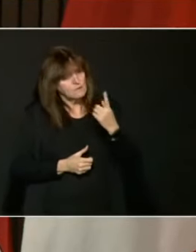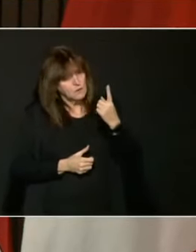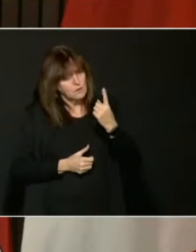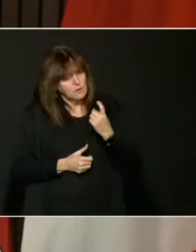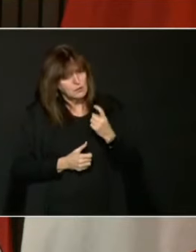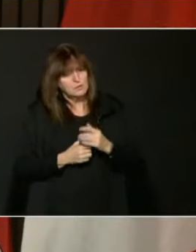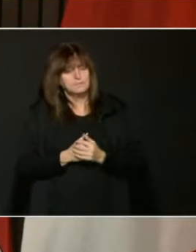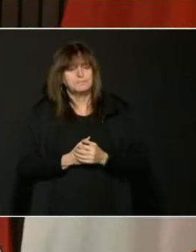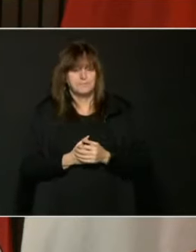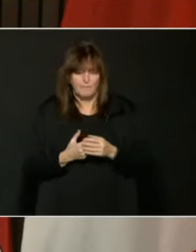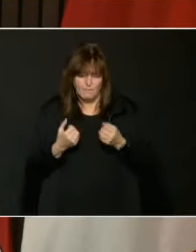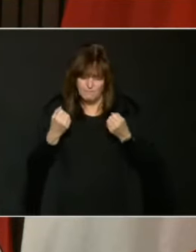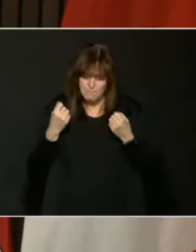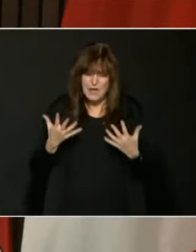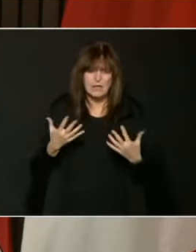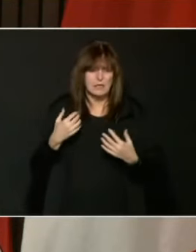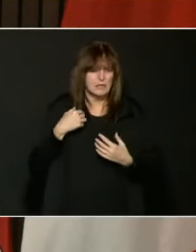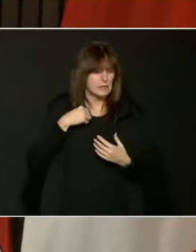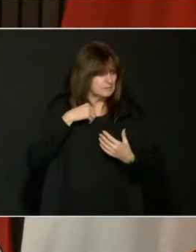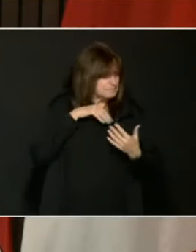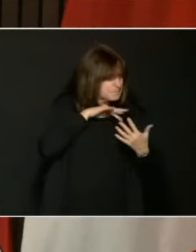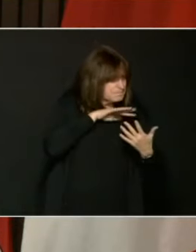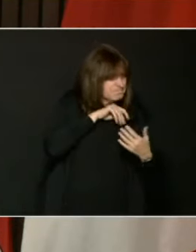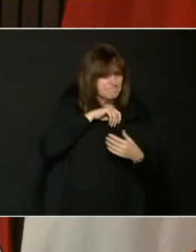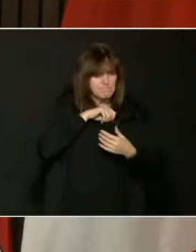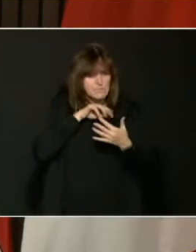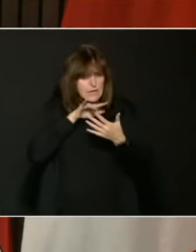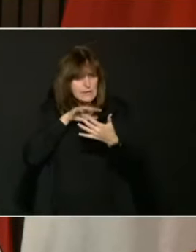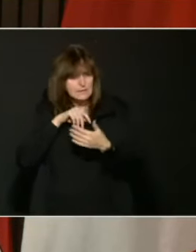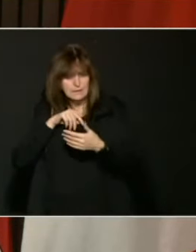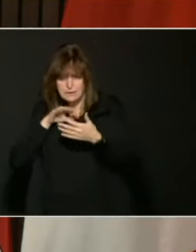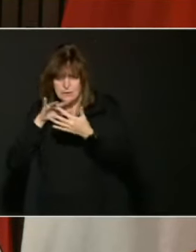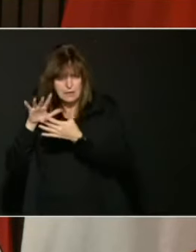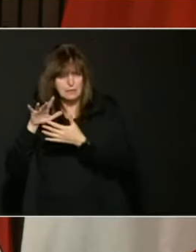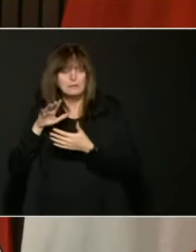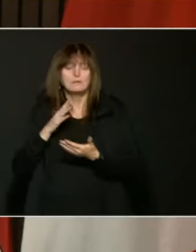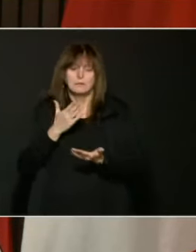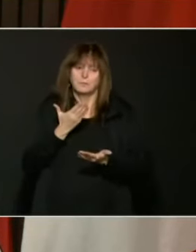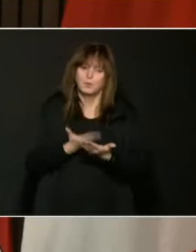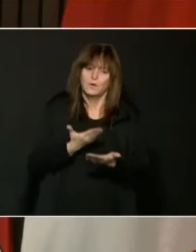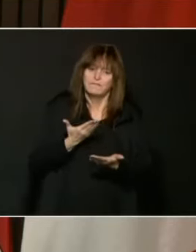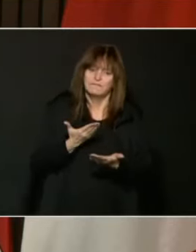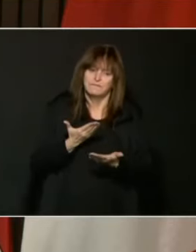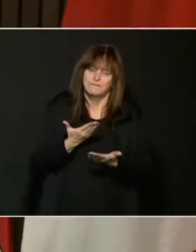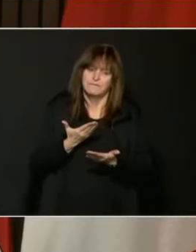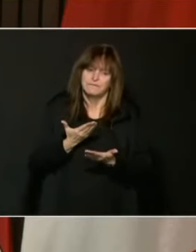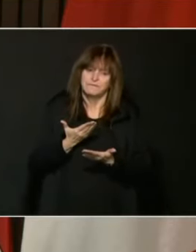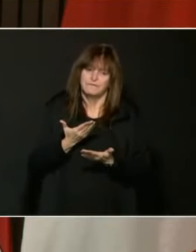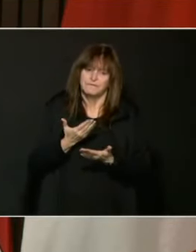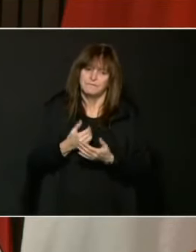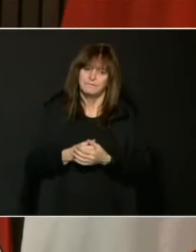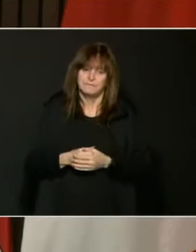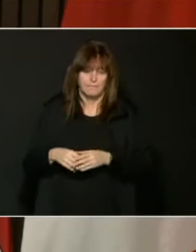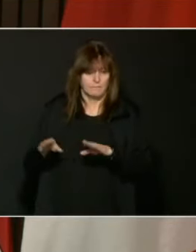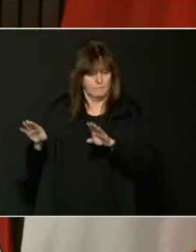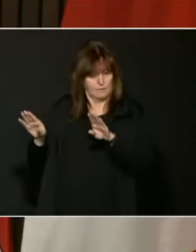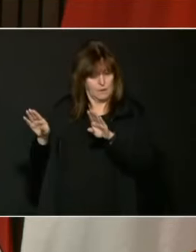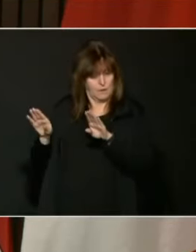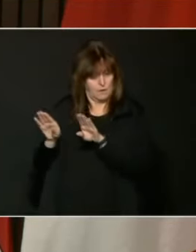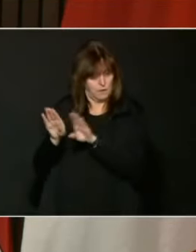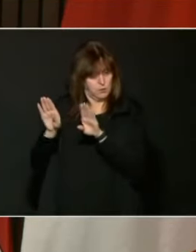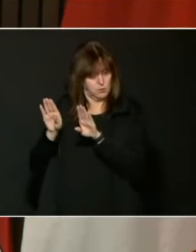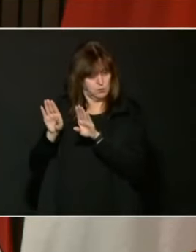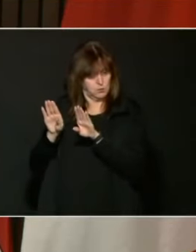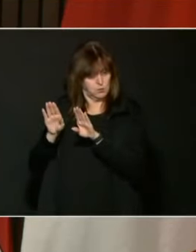people do probe into it, there is a much more sort of important combination of things like lockdowns or a